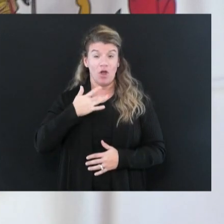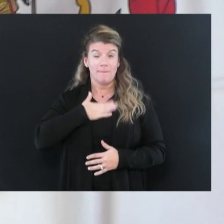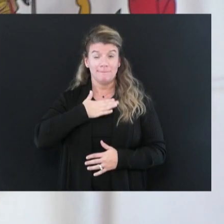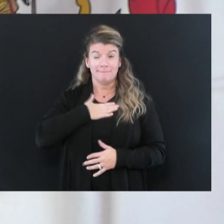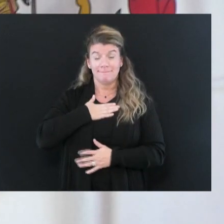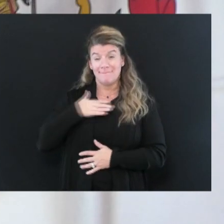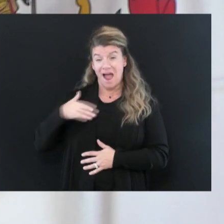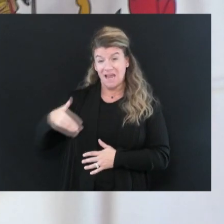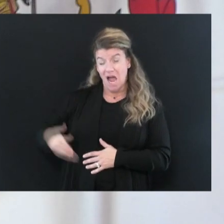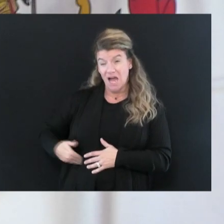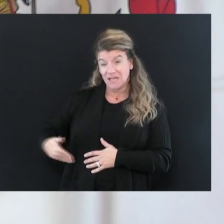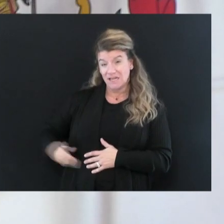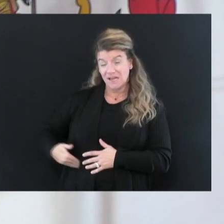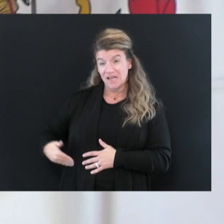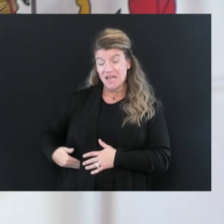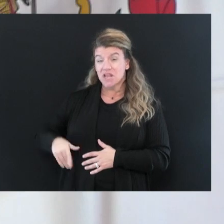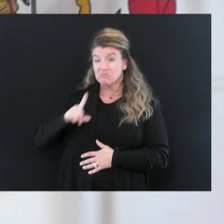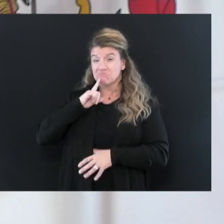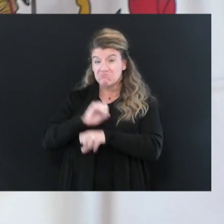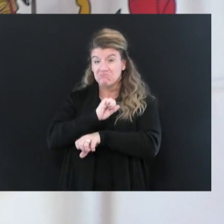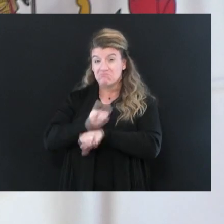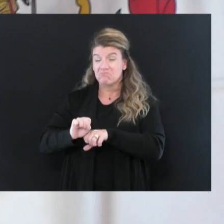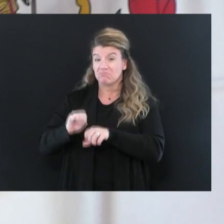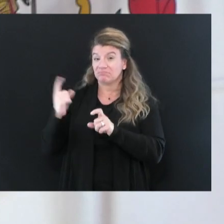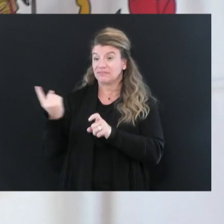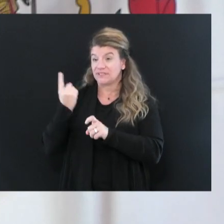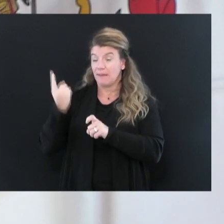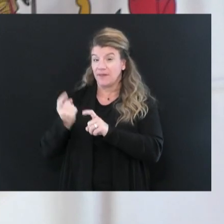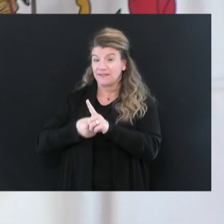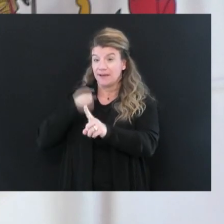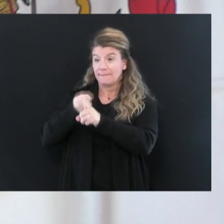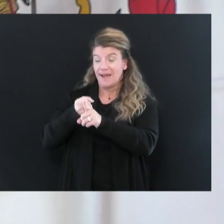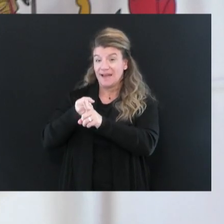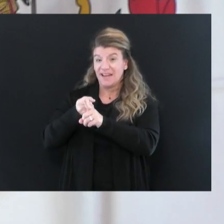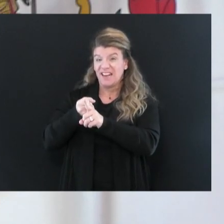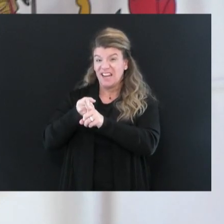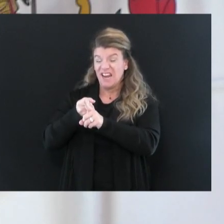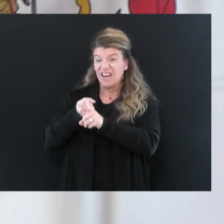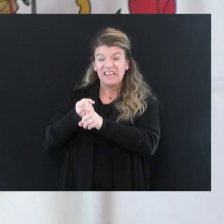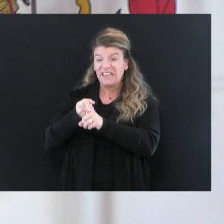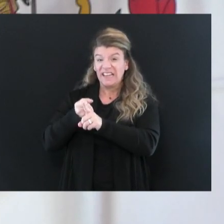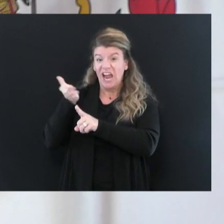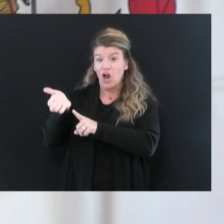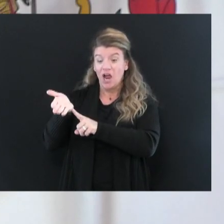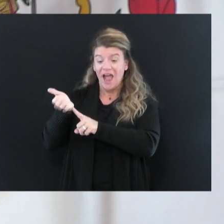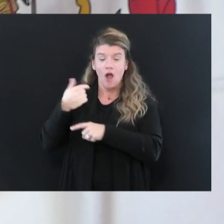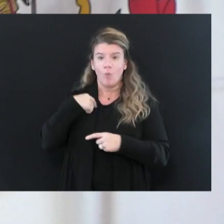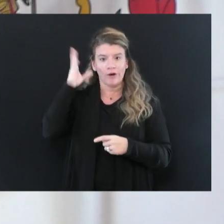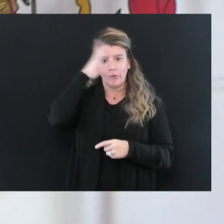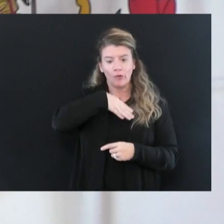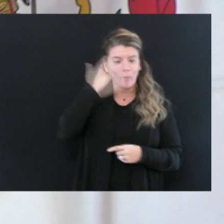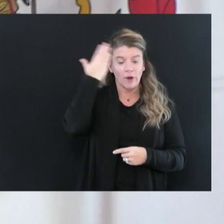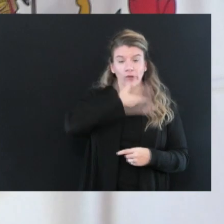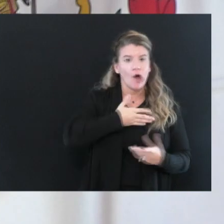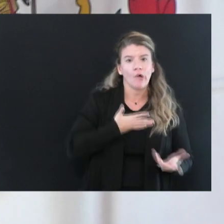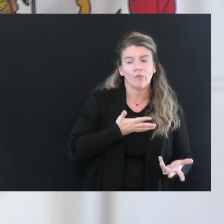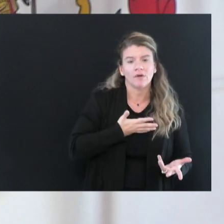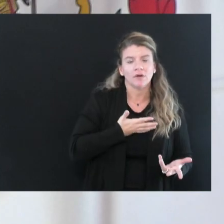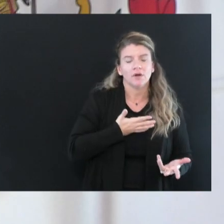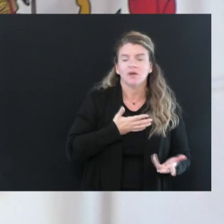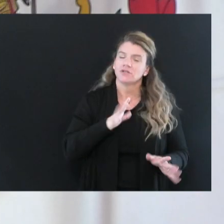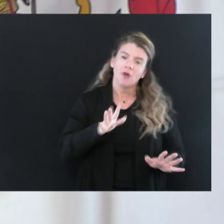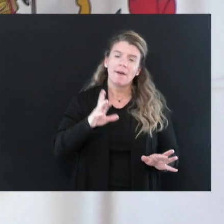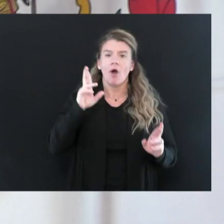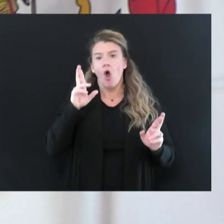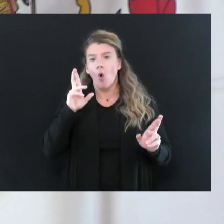more of a problem there than what we really know about right at this moment, and I hope to be able to, well, I'll